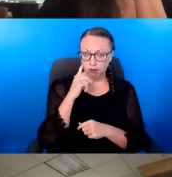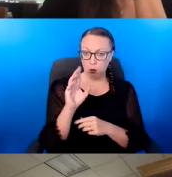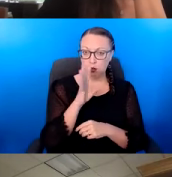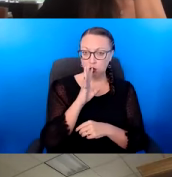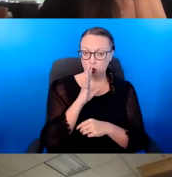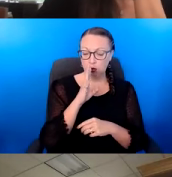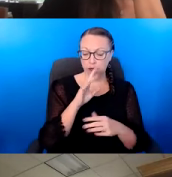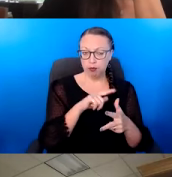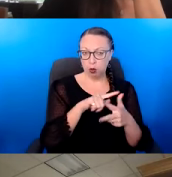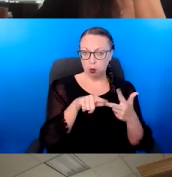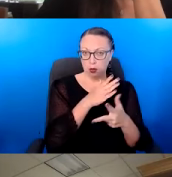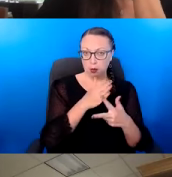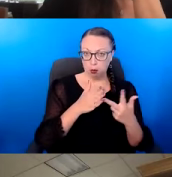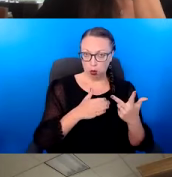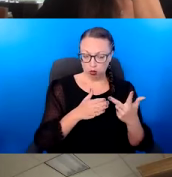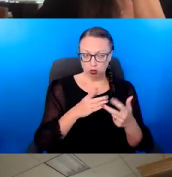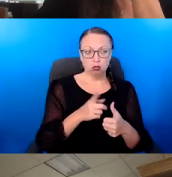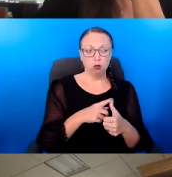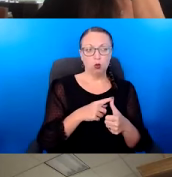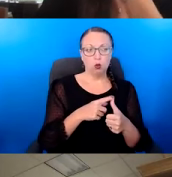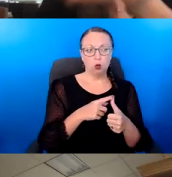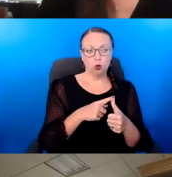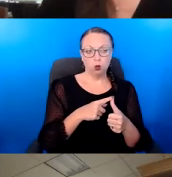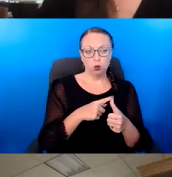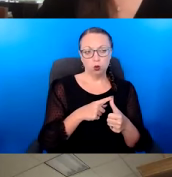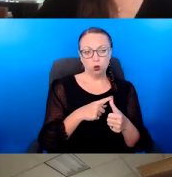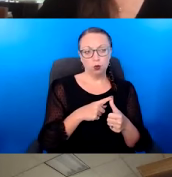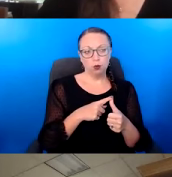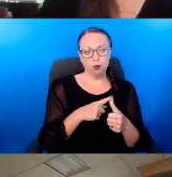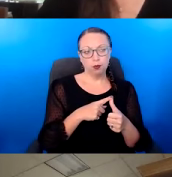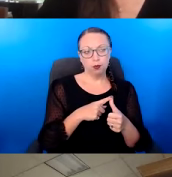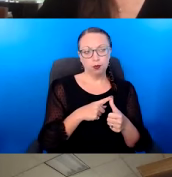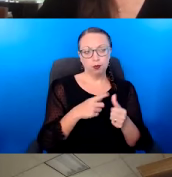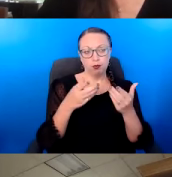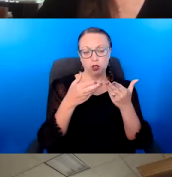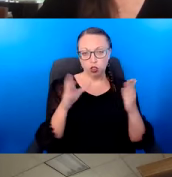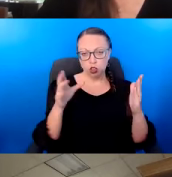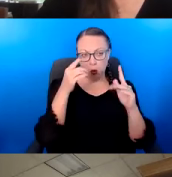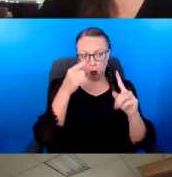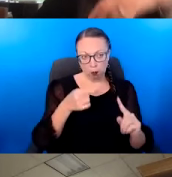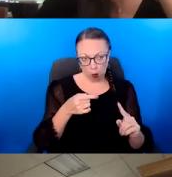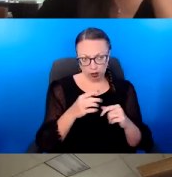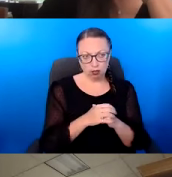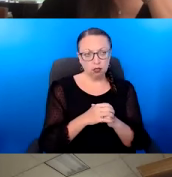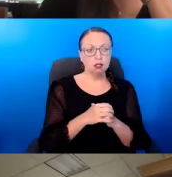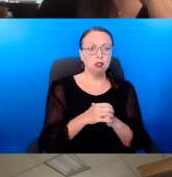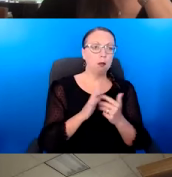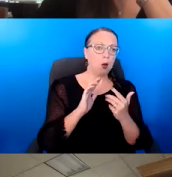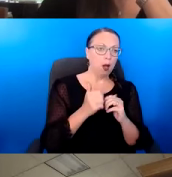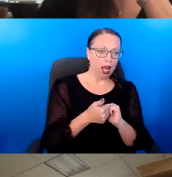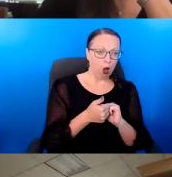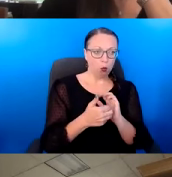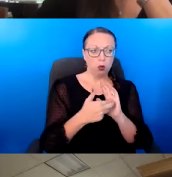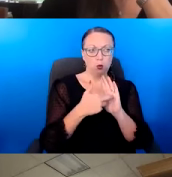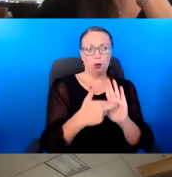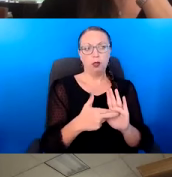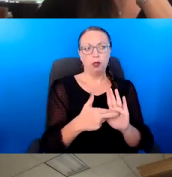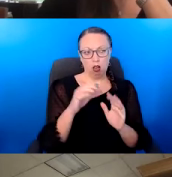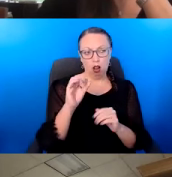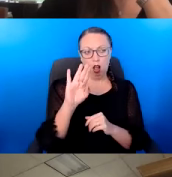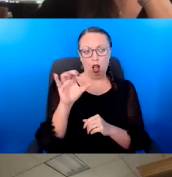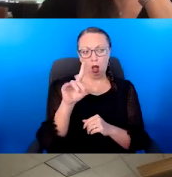parts. The first part, I'm going to talk, let's just give you some general points about how we represent object concepts